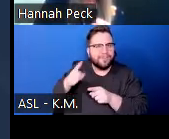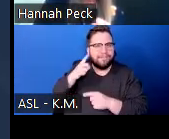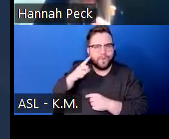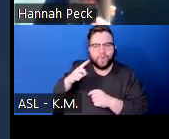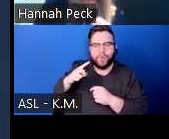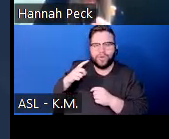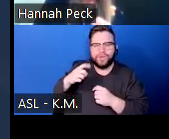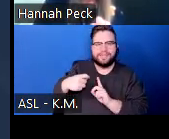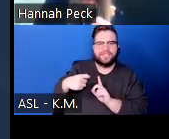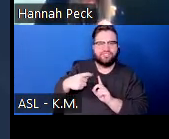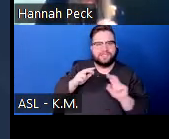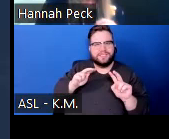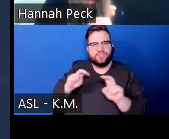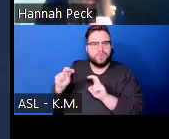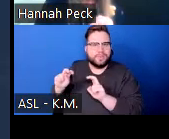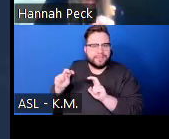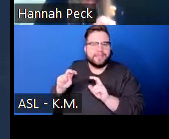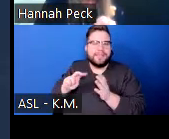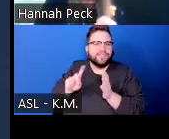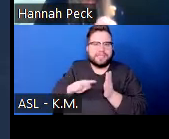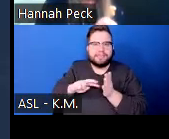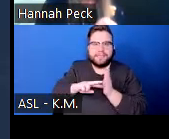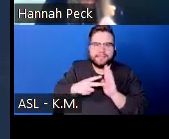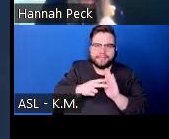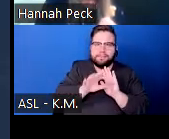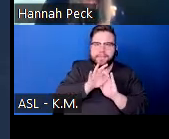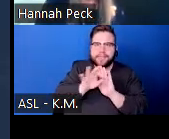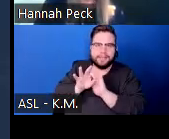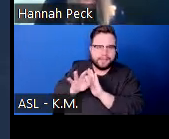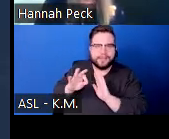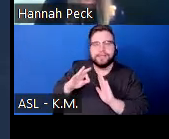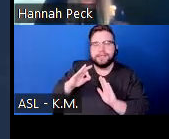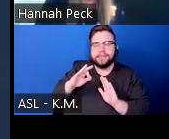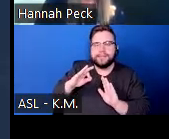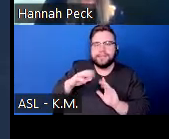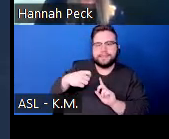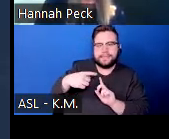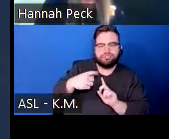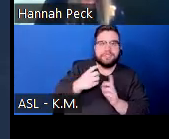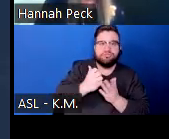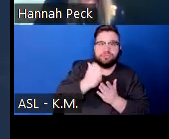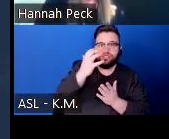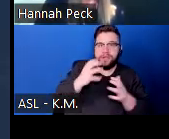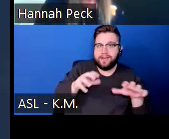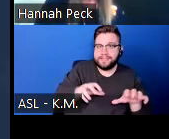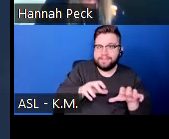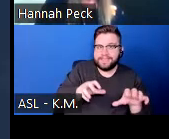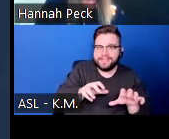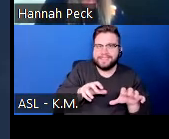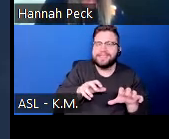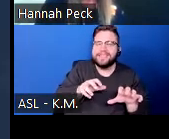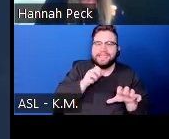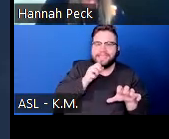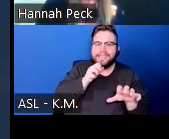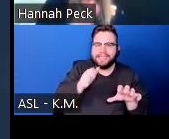a sensory diet is picking sensory-rich activities and having the child do the task at various points through the day. I promise you that it does